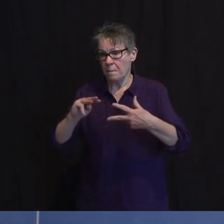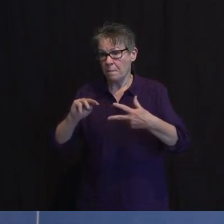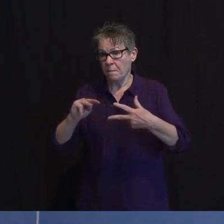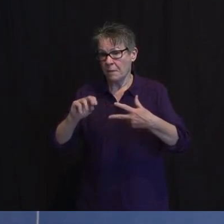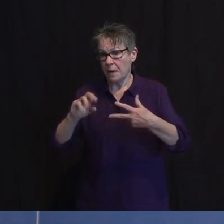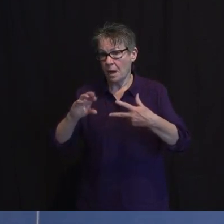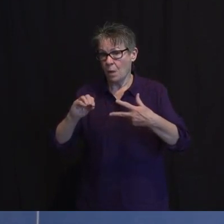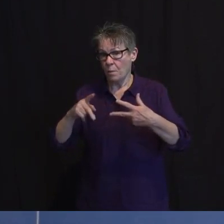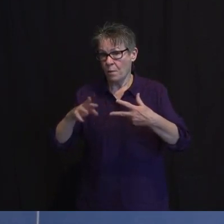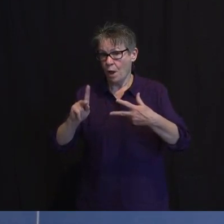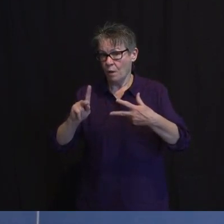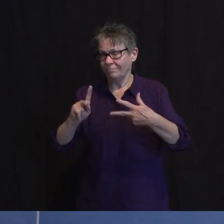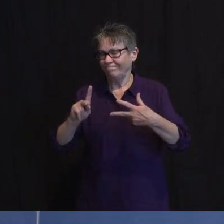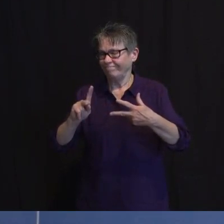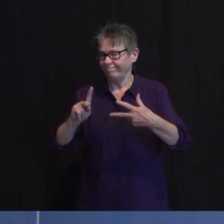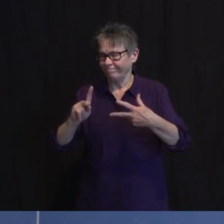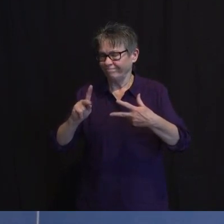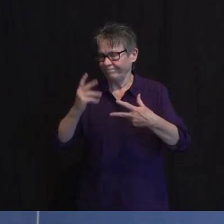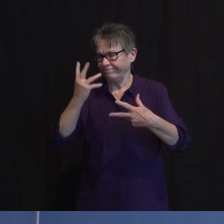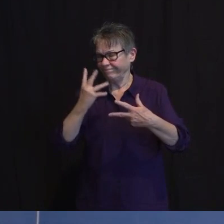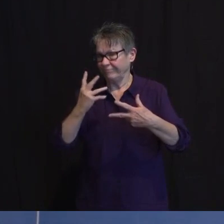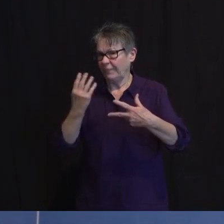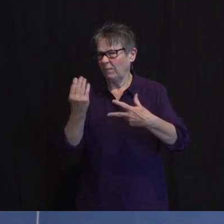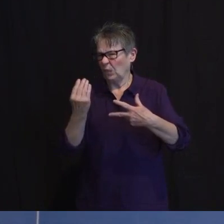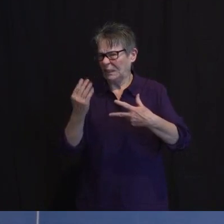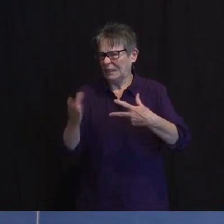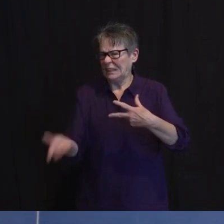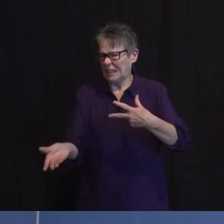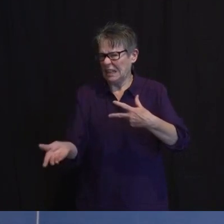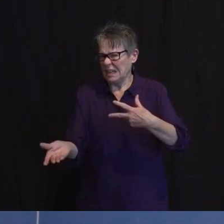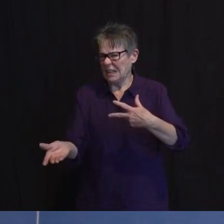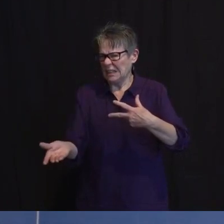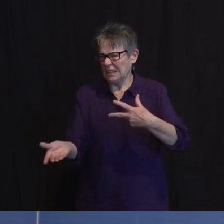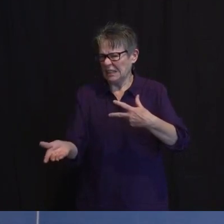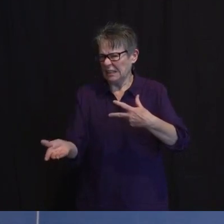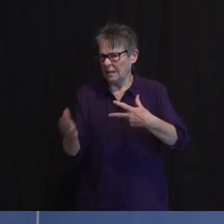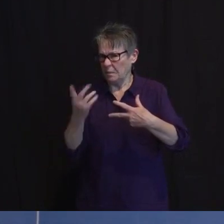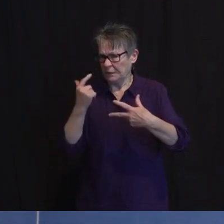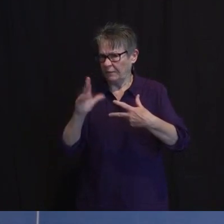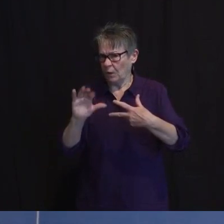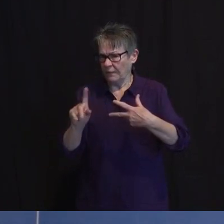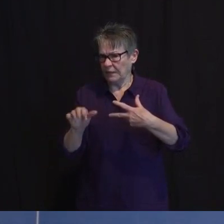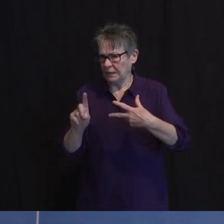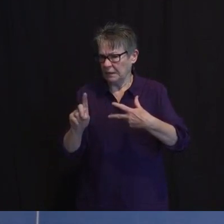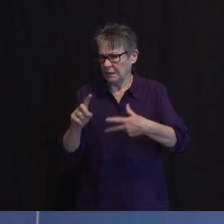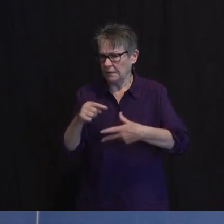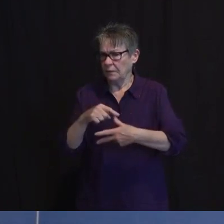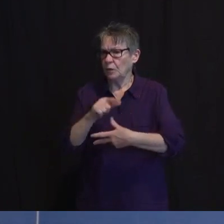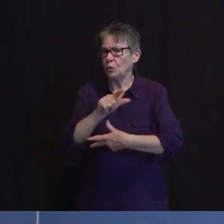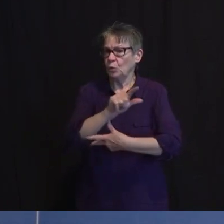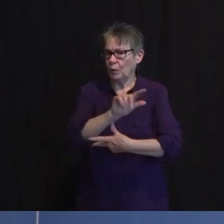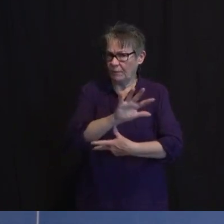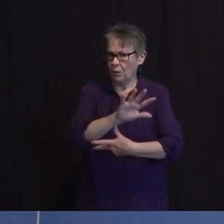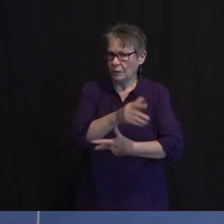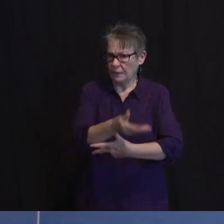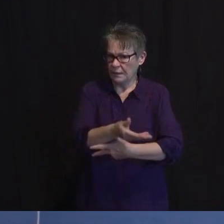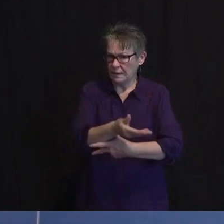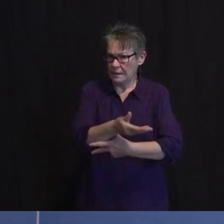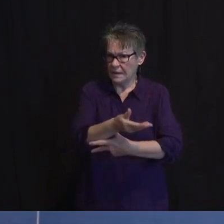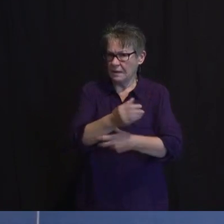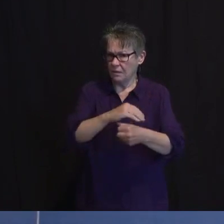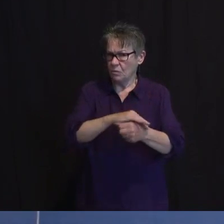deaths as a result of COVID-19, and Paramus has identified 24. That's out